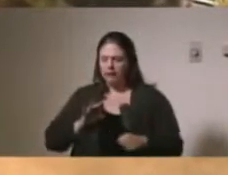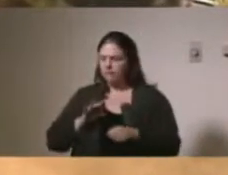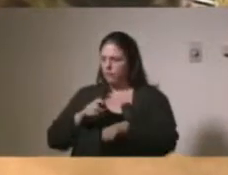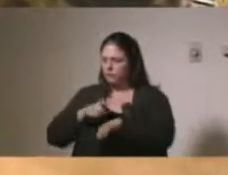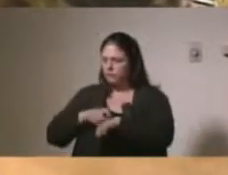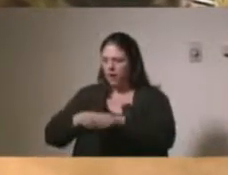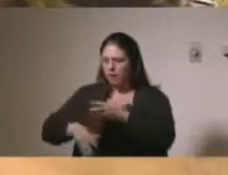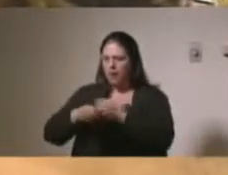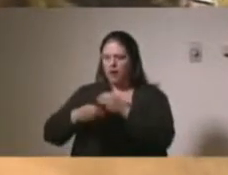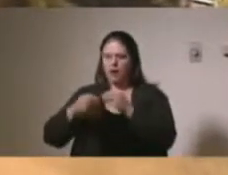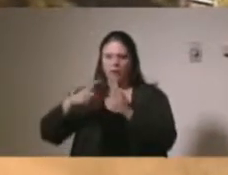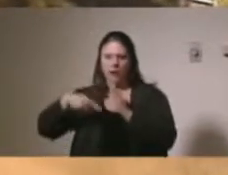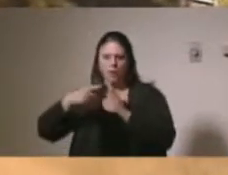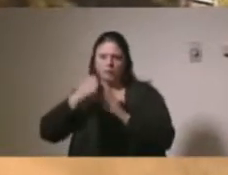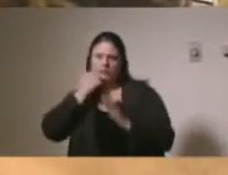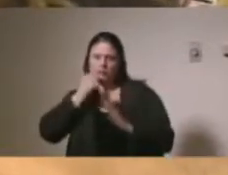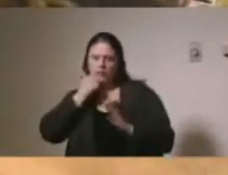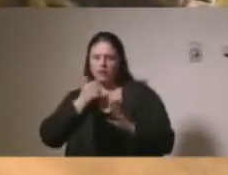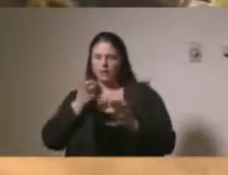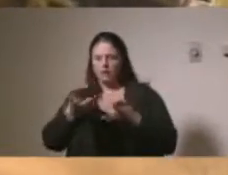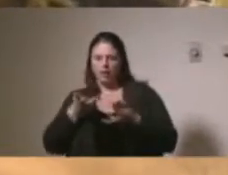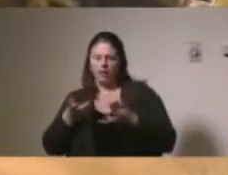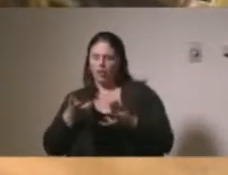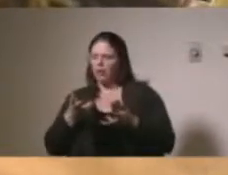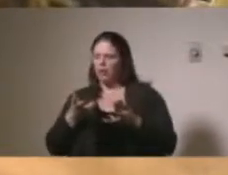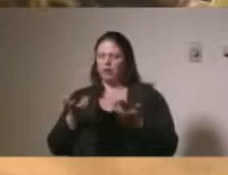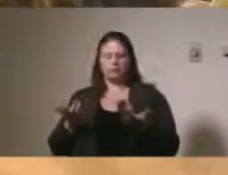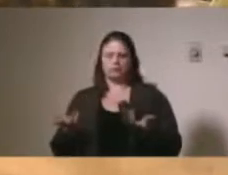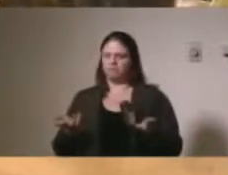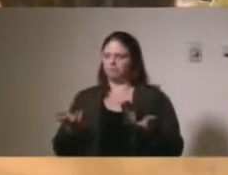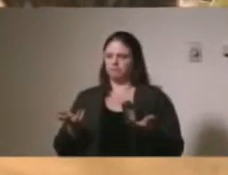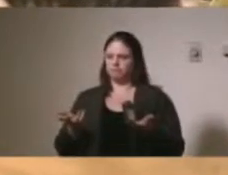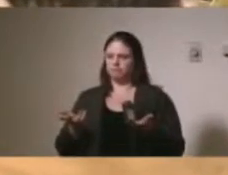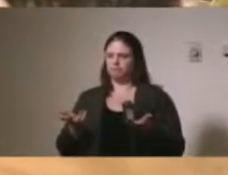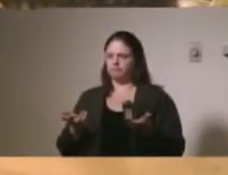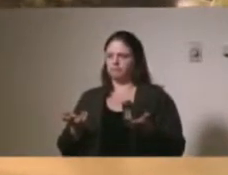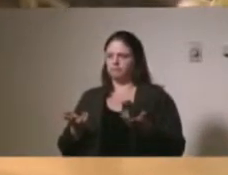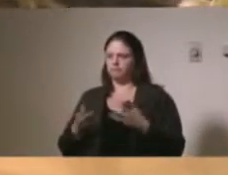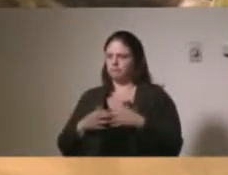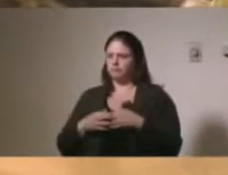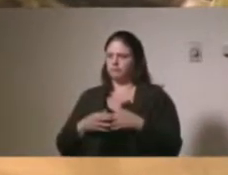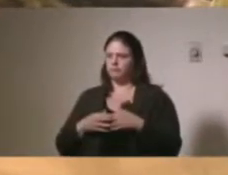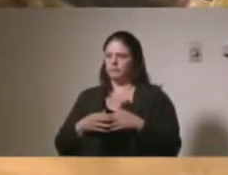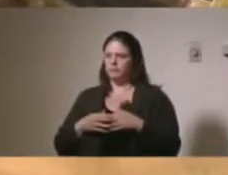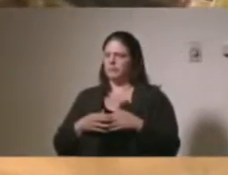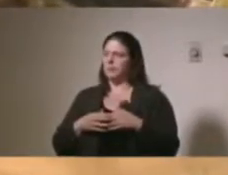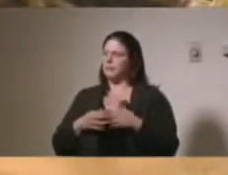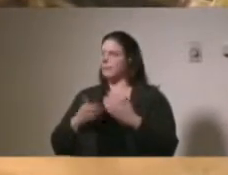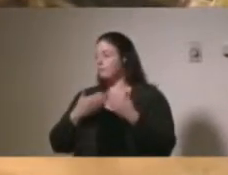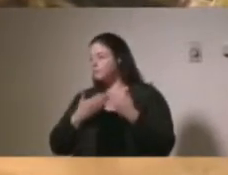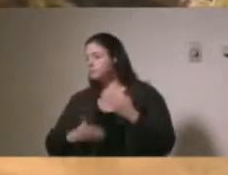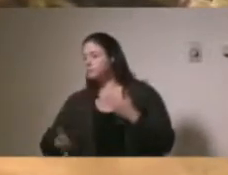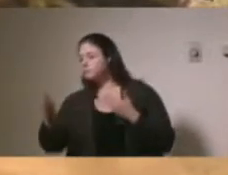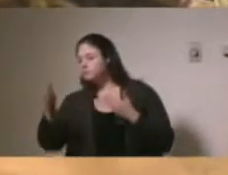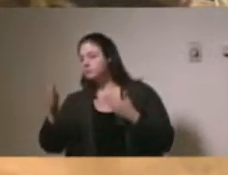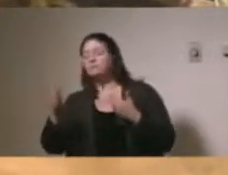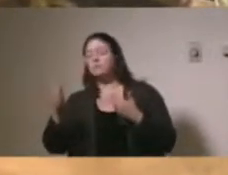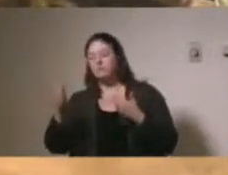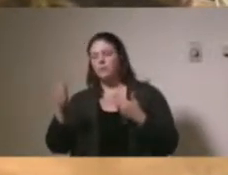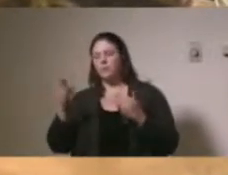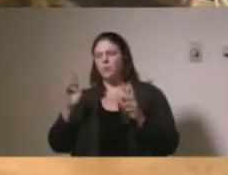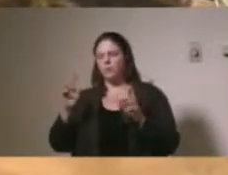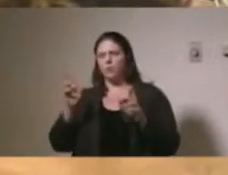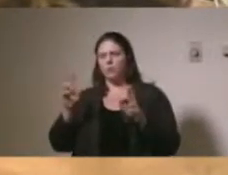to deal with the business that was there. So as we move forward, I'm hoping